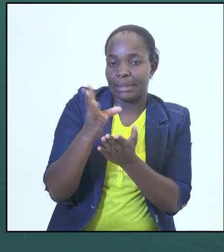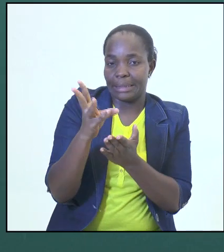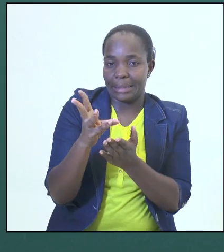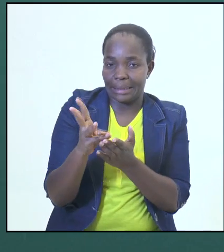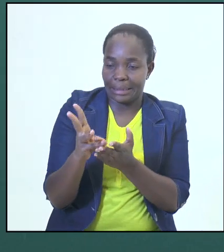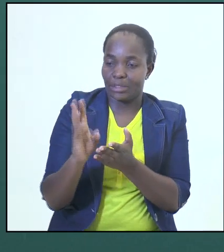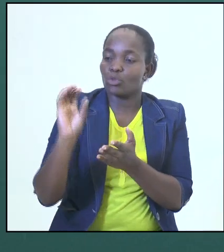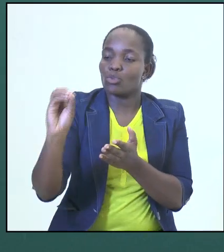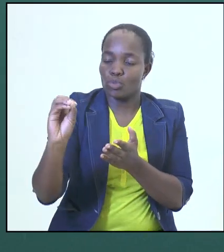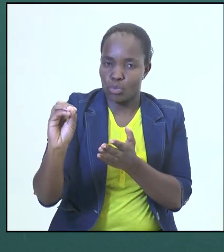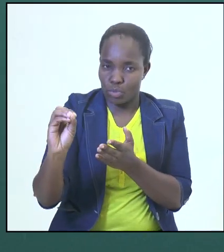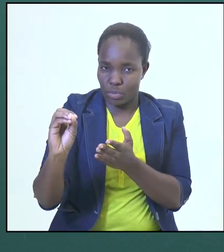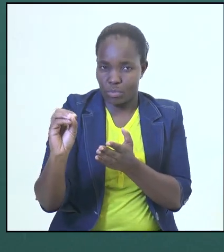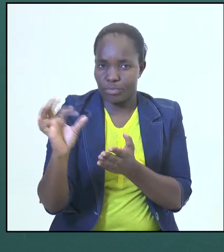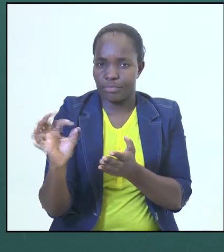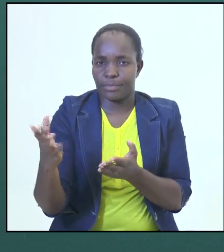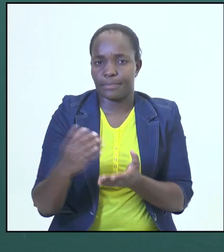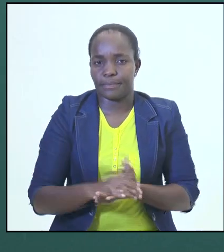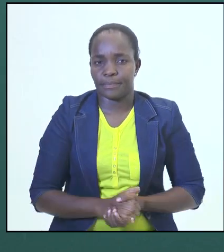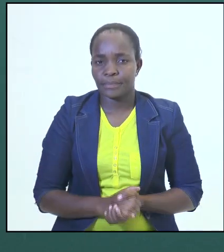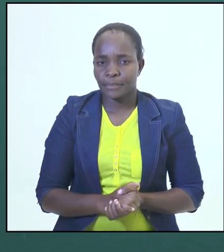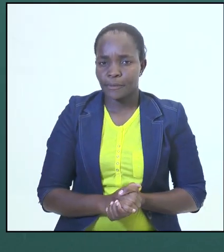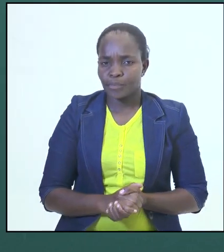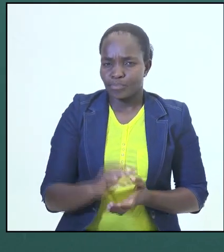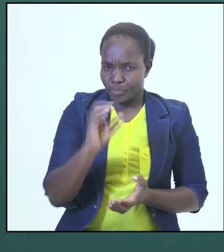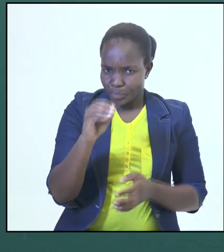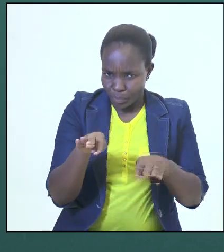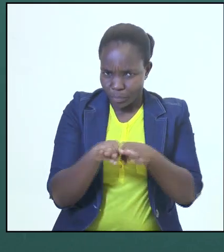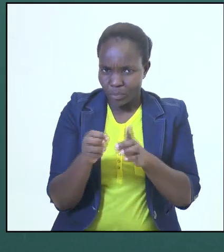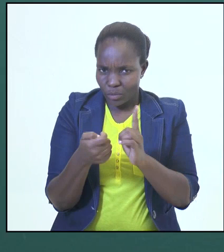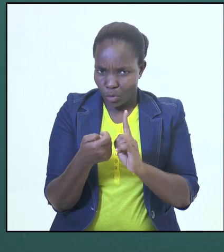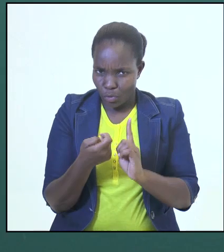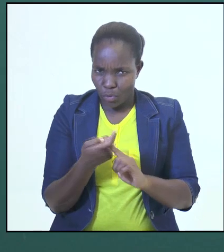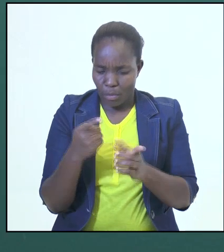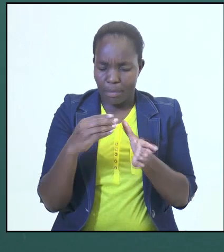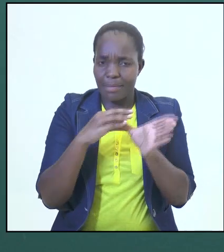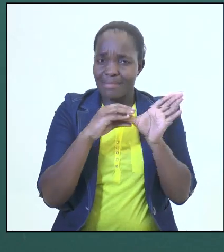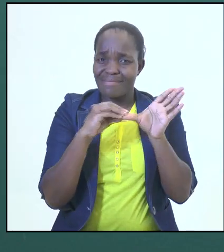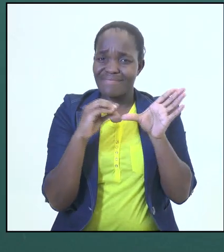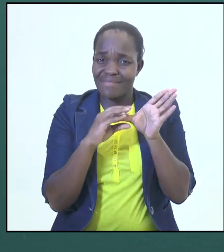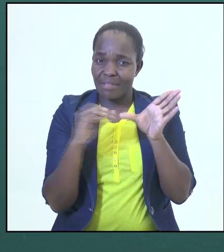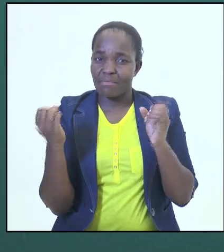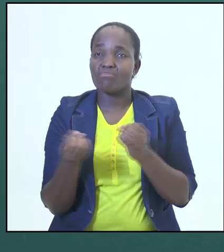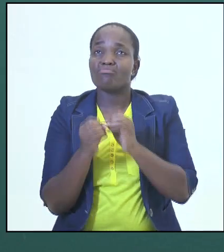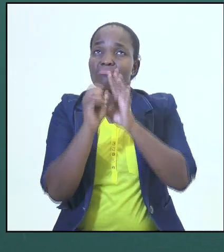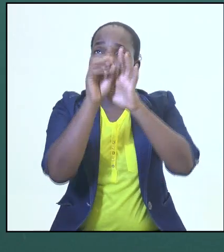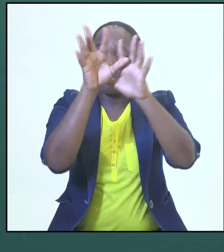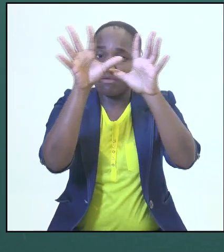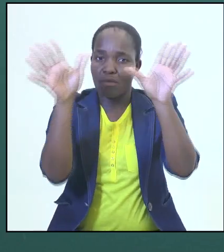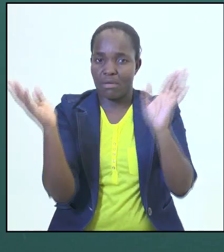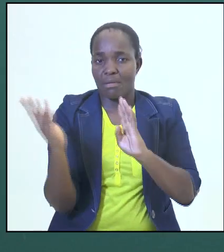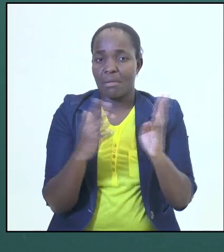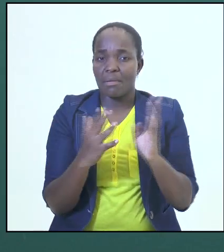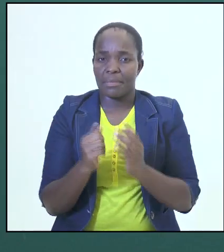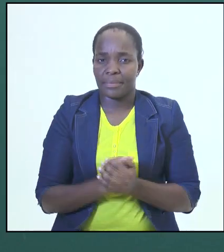oxygen molecules. The oxygen produced is released from the leaves back into the air.